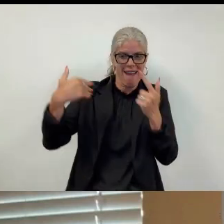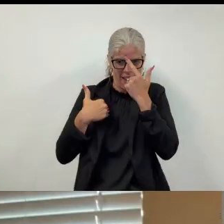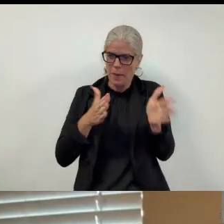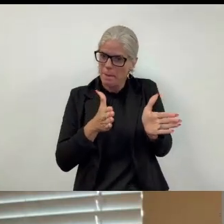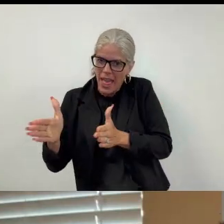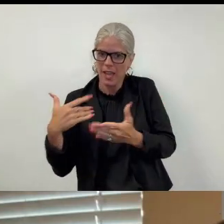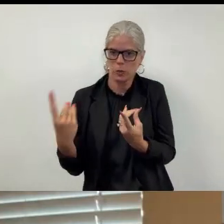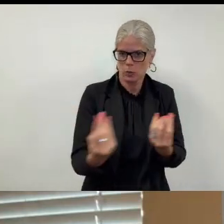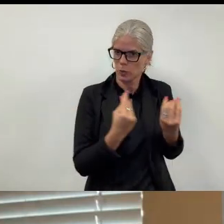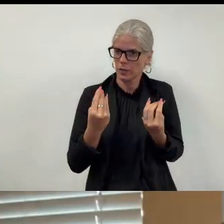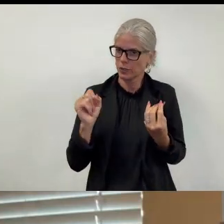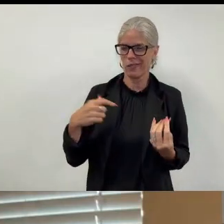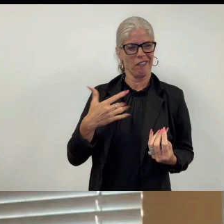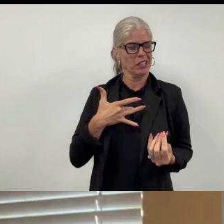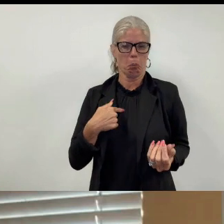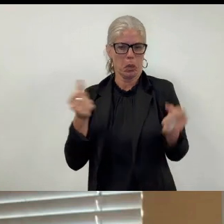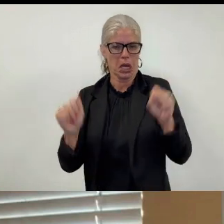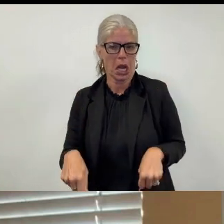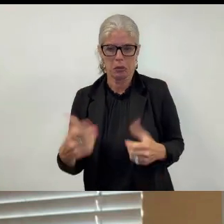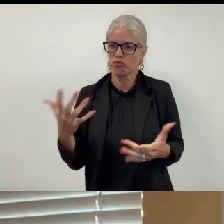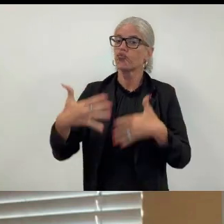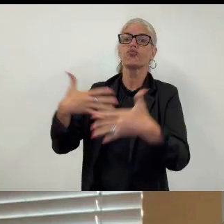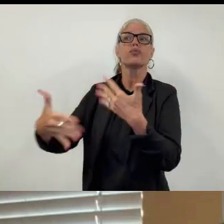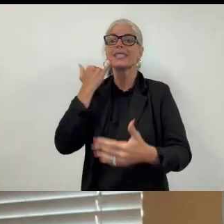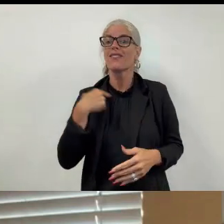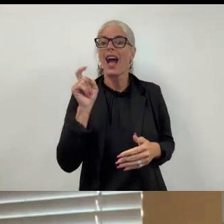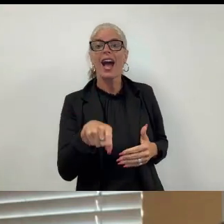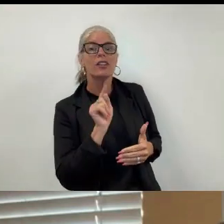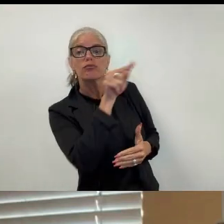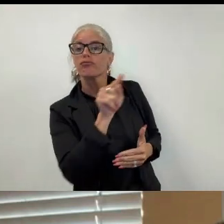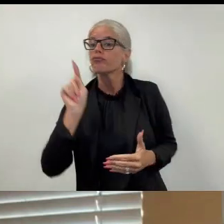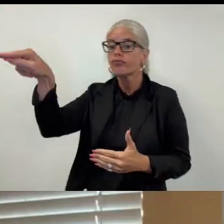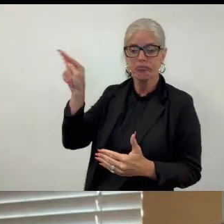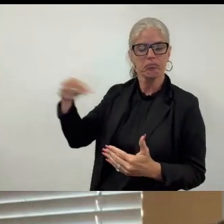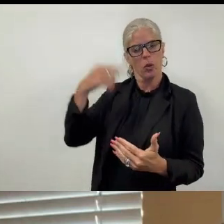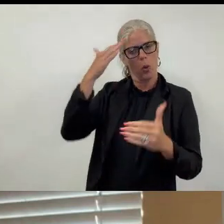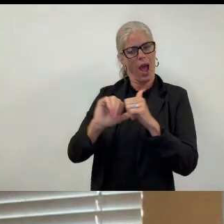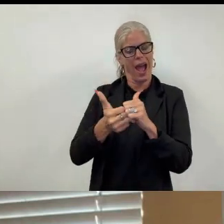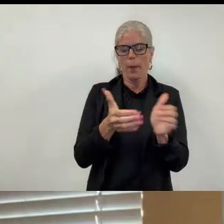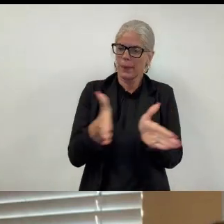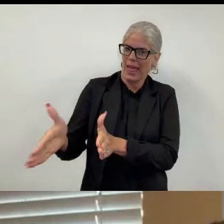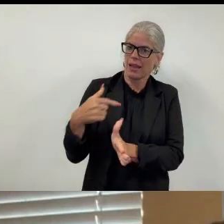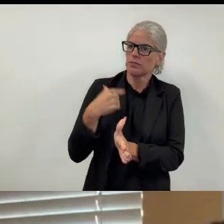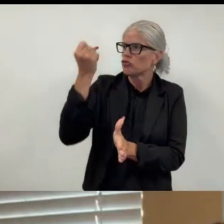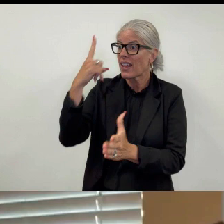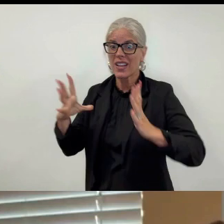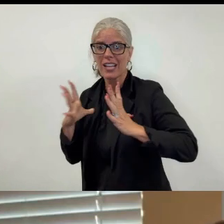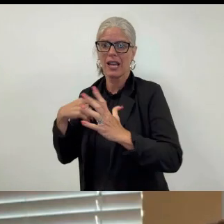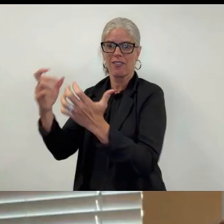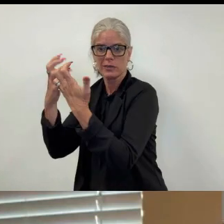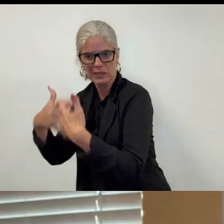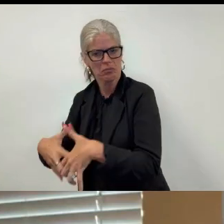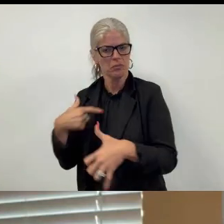since I'm already a planner in that way, it's no big deal to me to have to plan ahead if I want to leave town or go on a